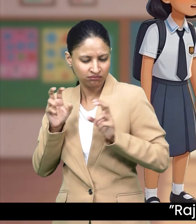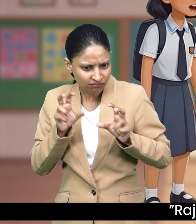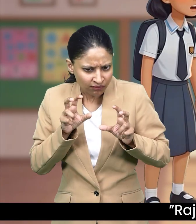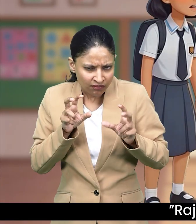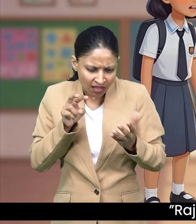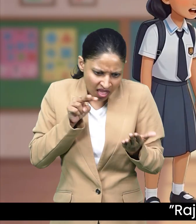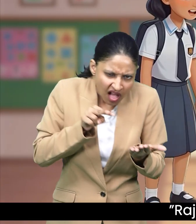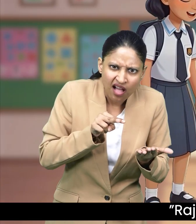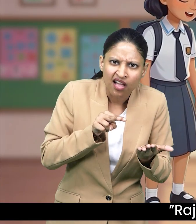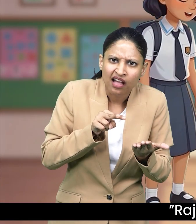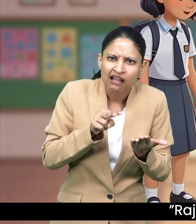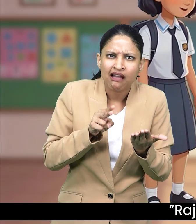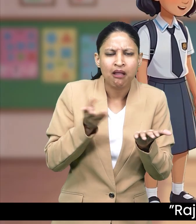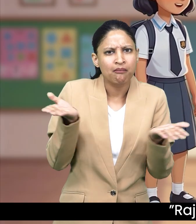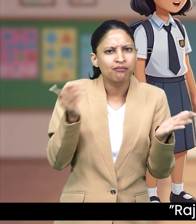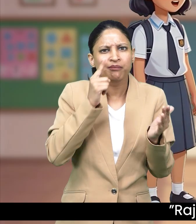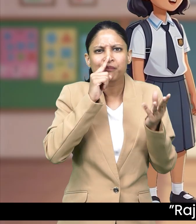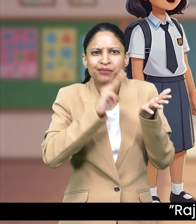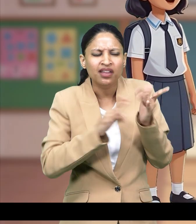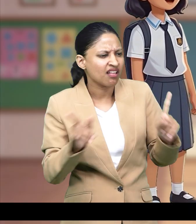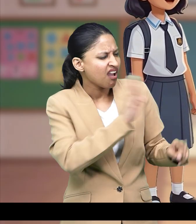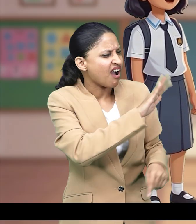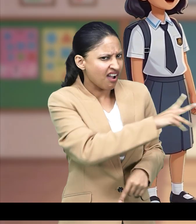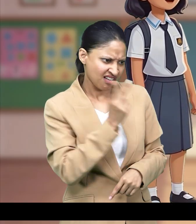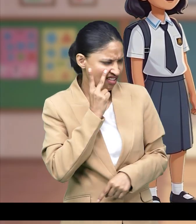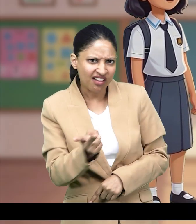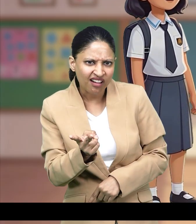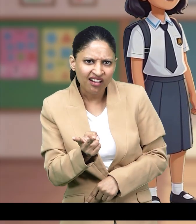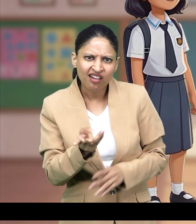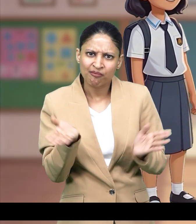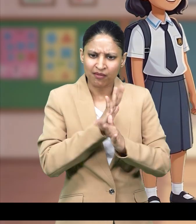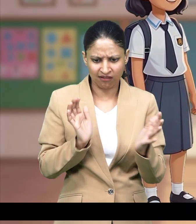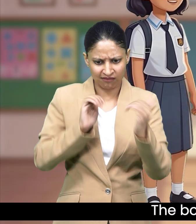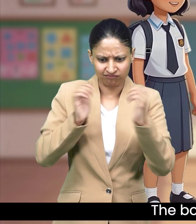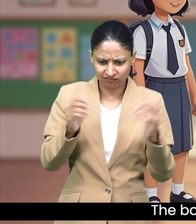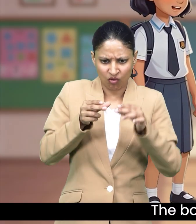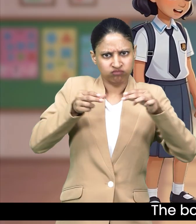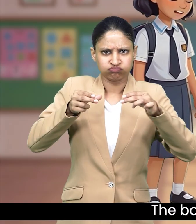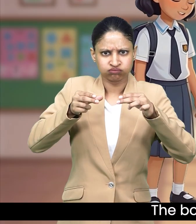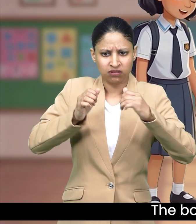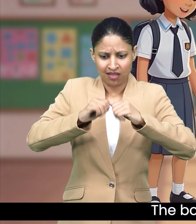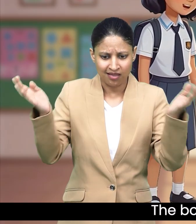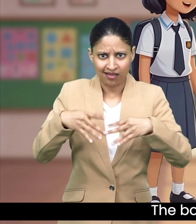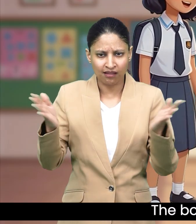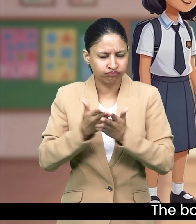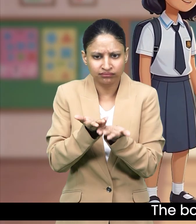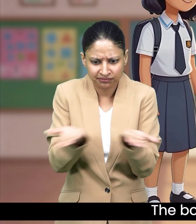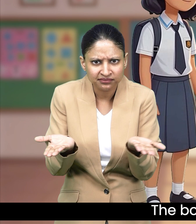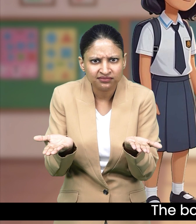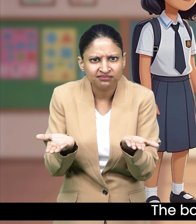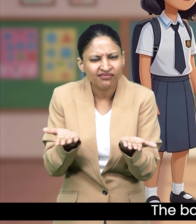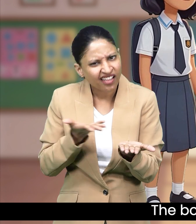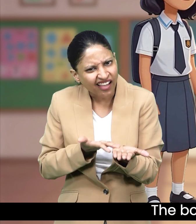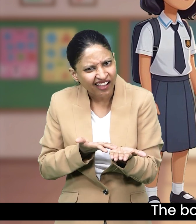Raju watched closely and said, "Mina, look, the box is opening into a